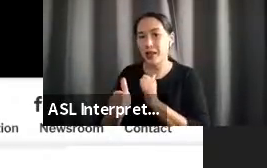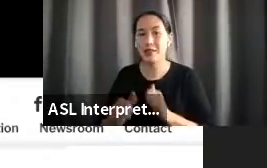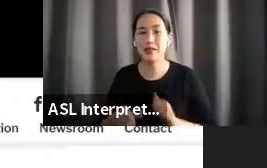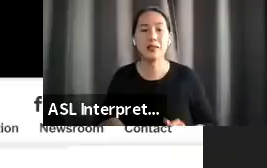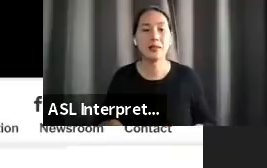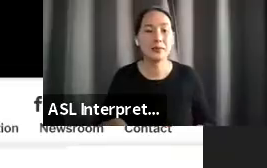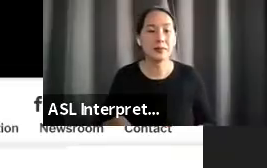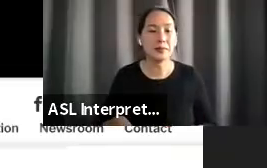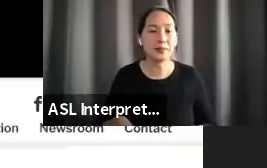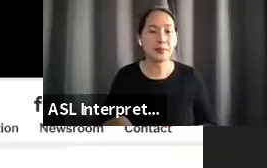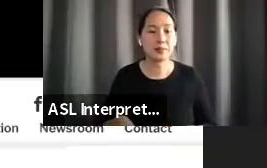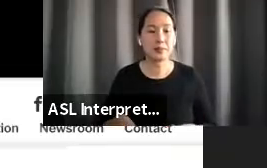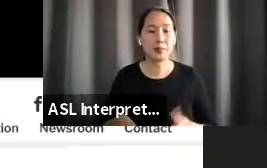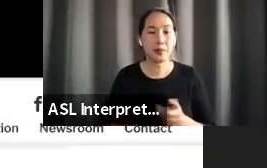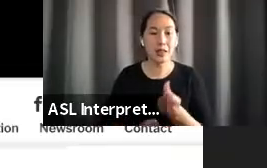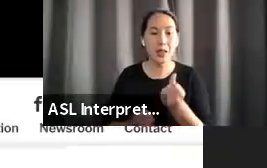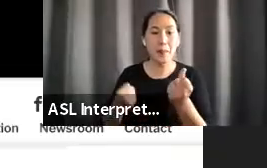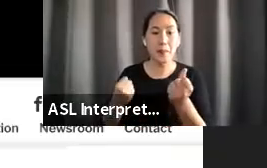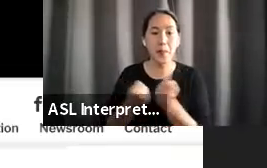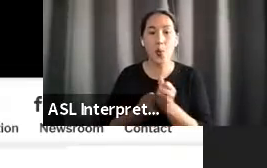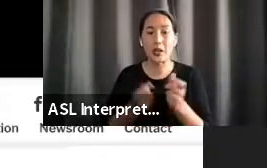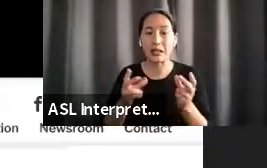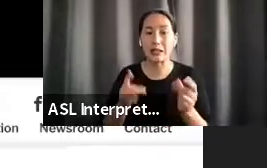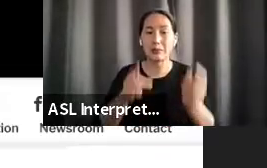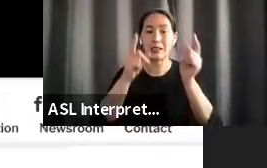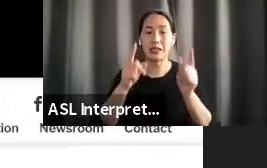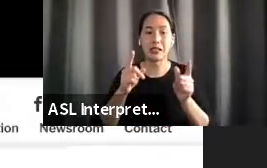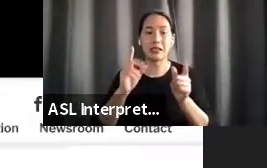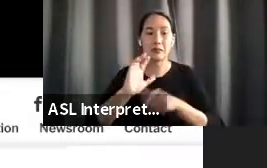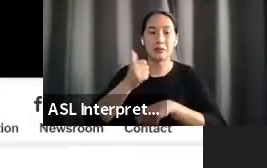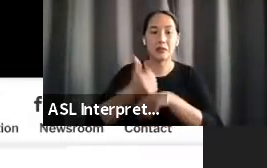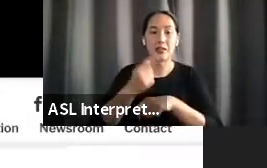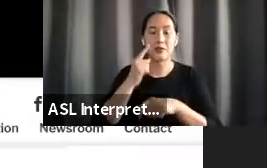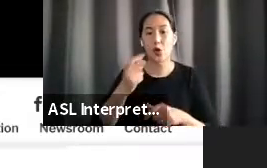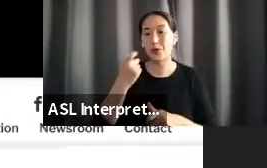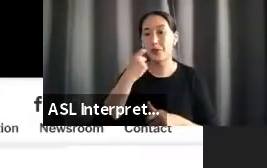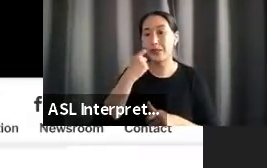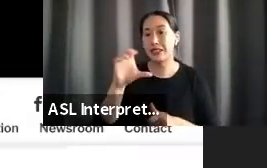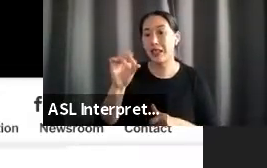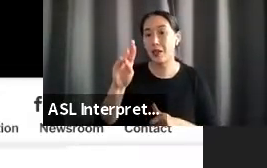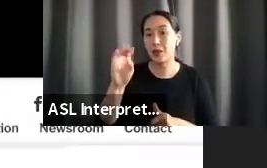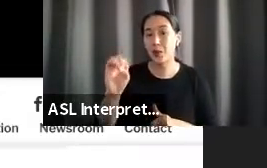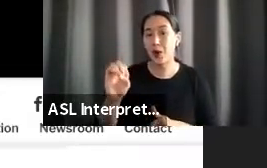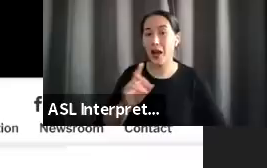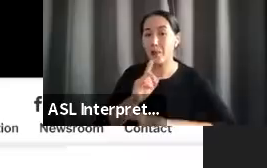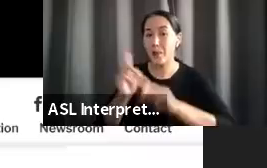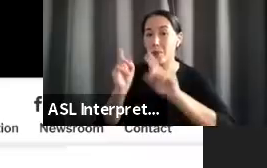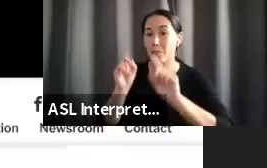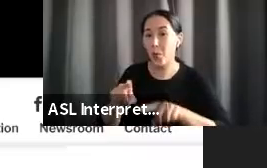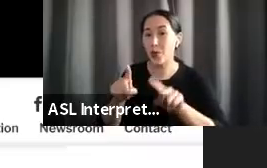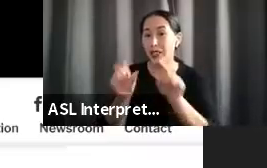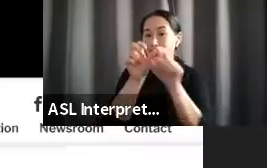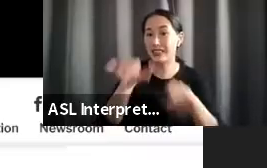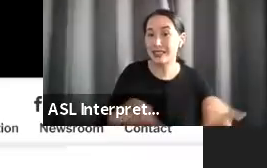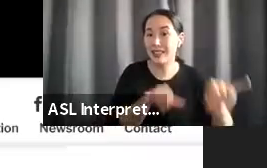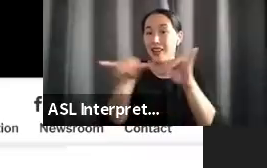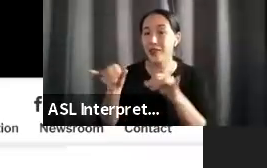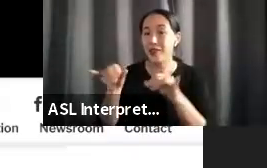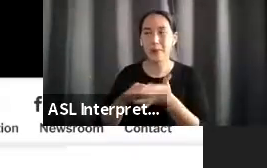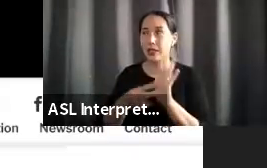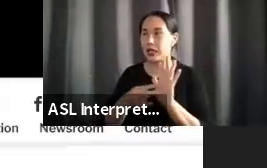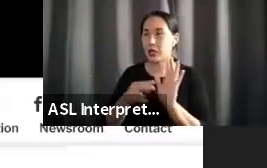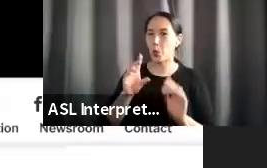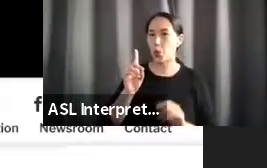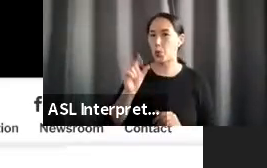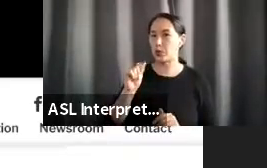right, supporting the speedy implementation of the latest crime reporting standards. So again, this whole idea of like data, right, kind of being an important part